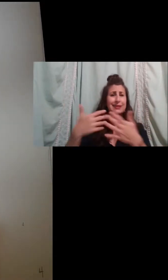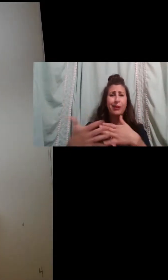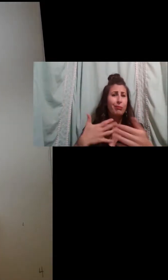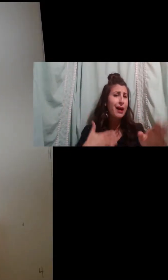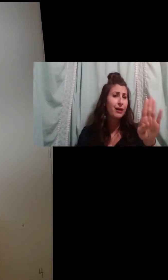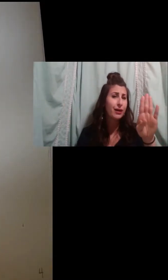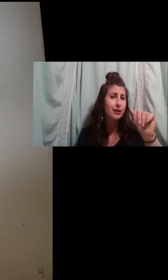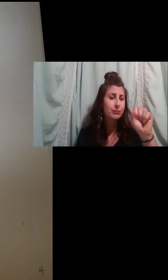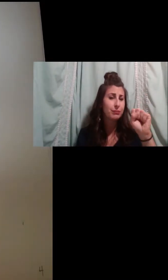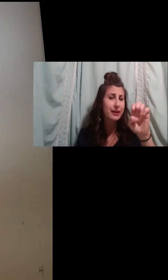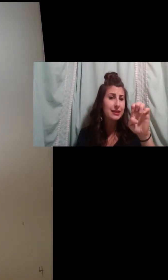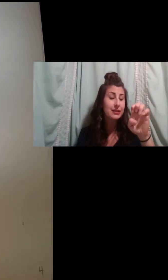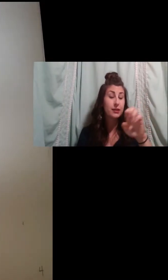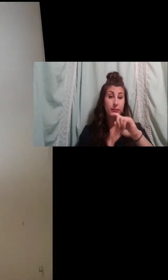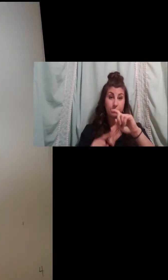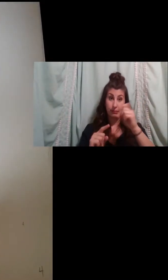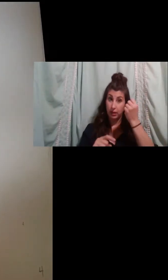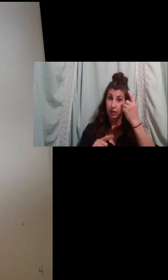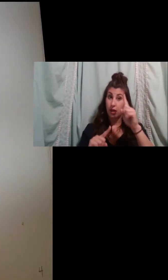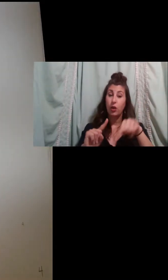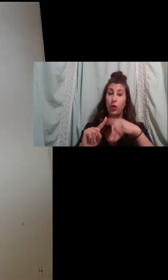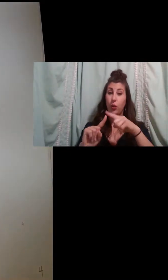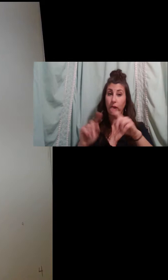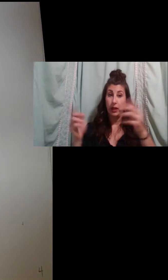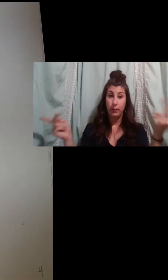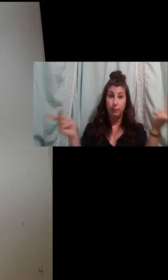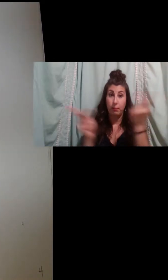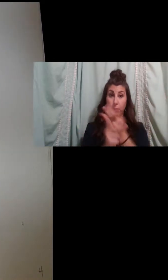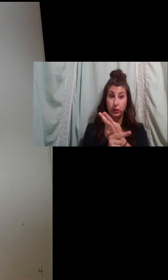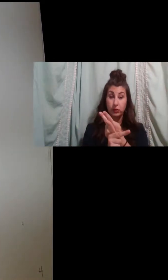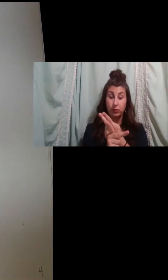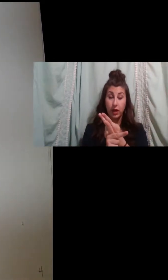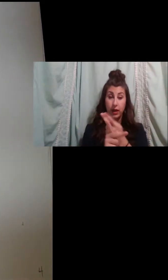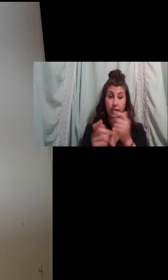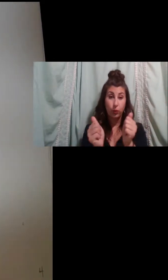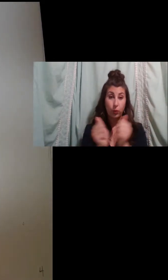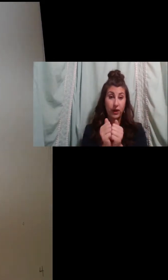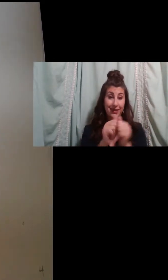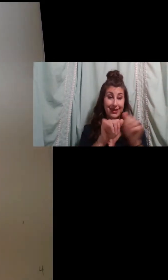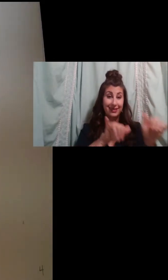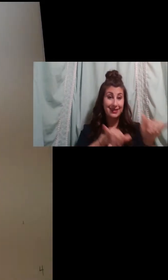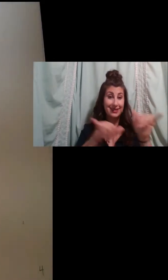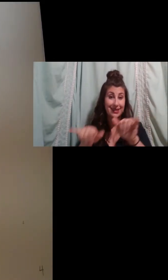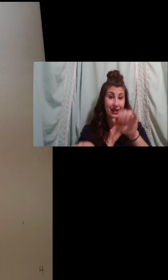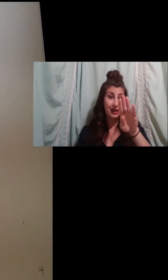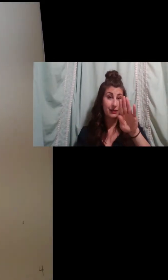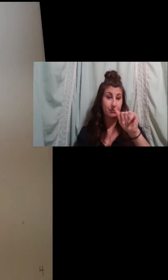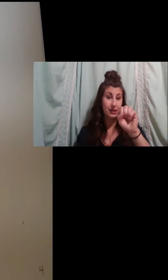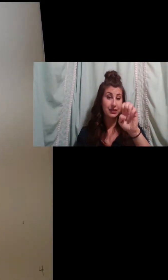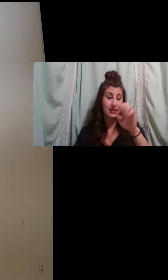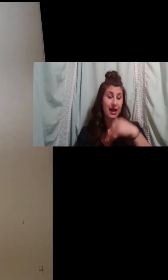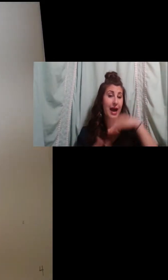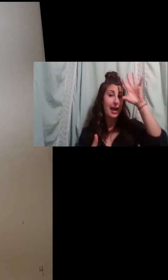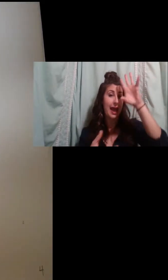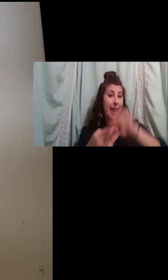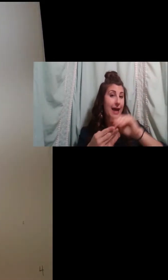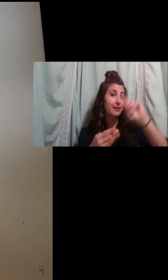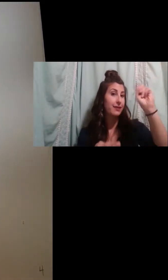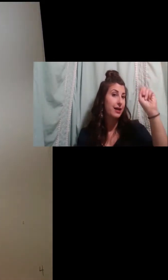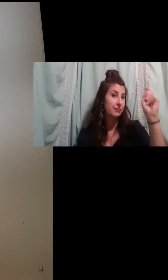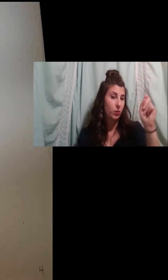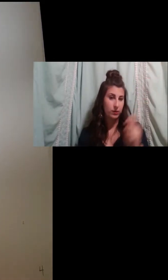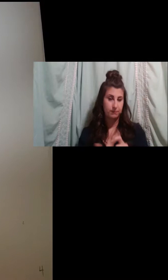does not matter. All right, but when I'm multiplying with the same base, I can add the exponent. So it's 5 plus negative